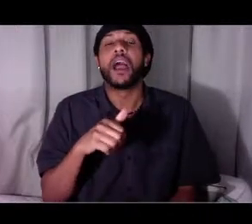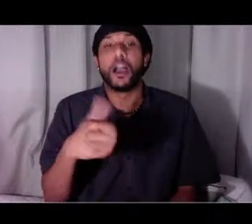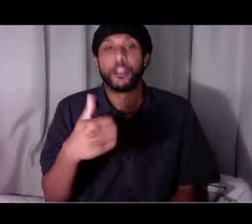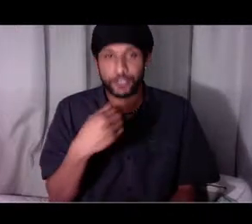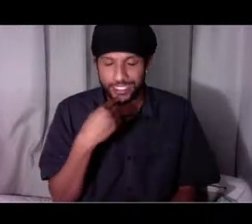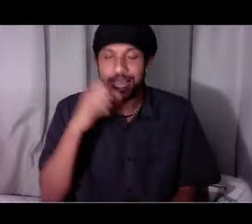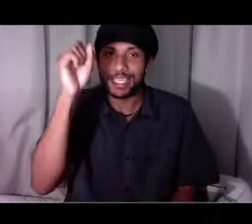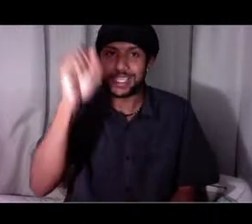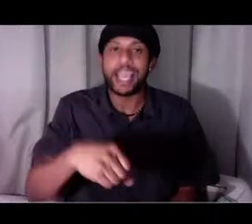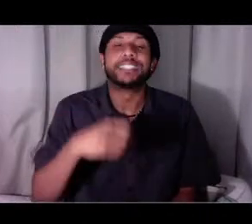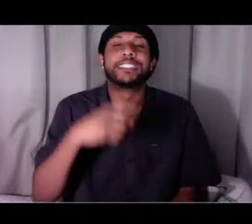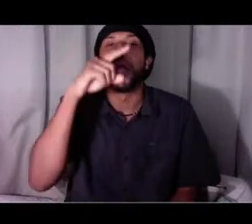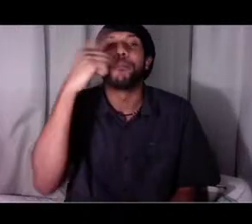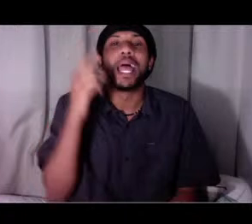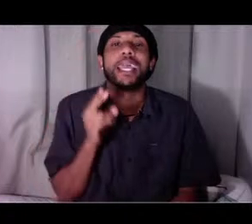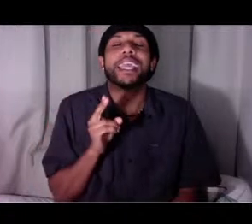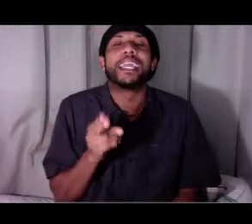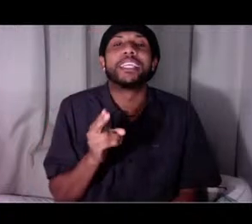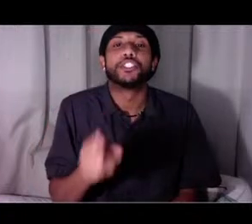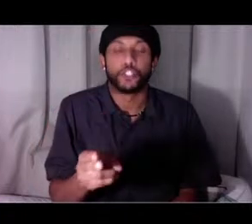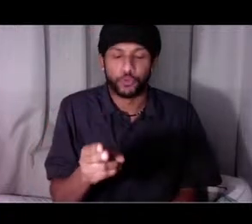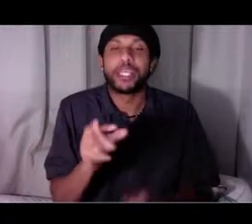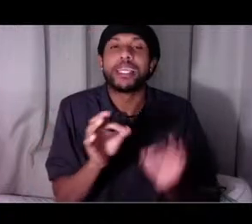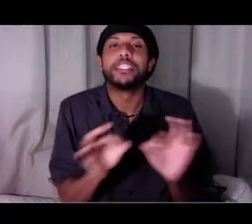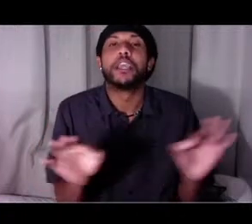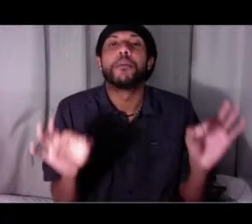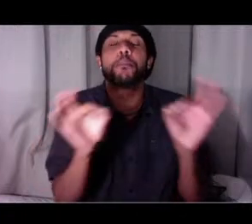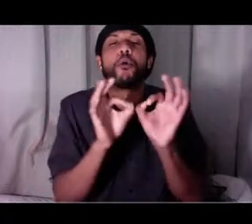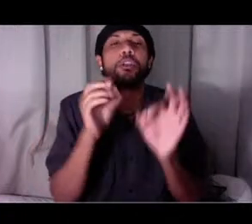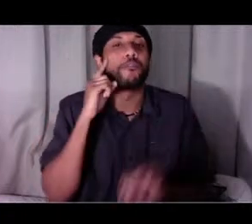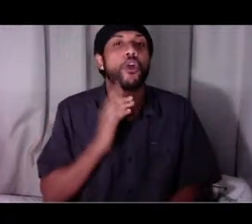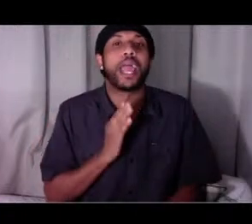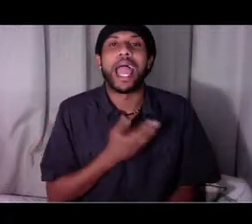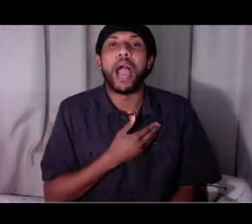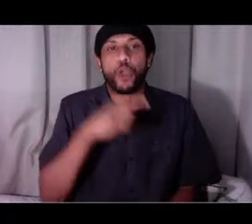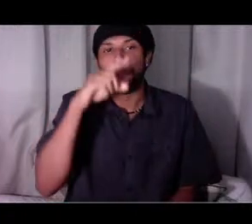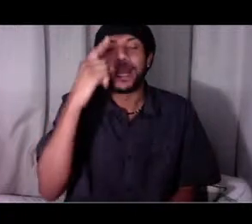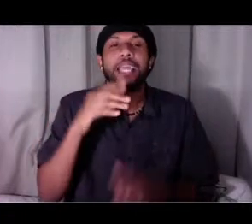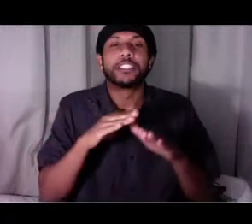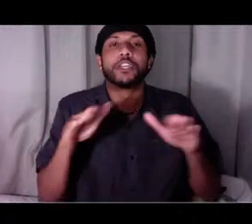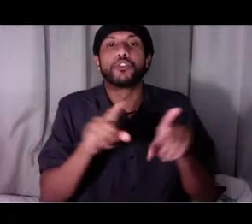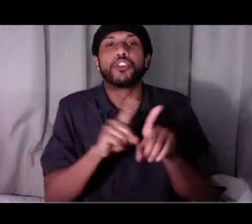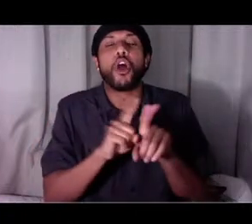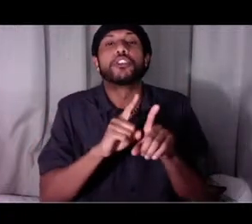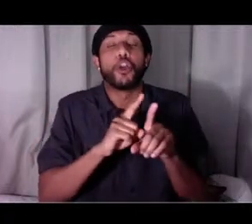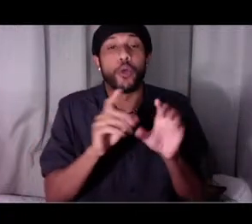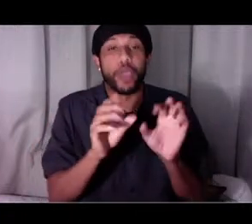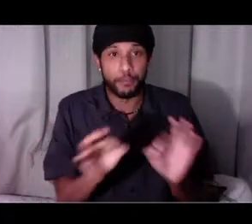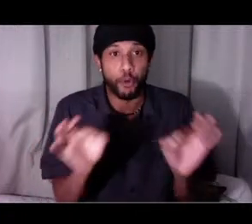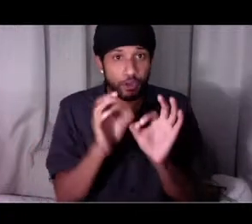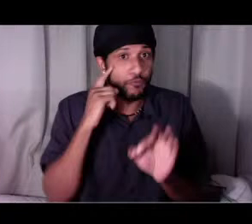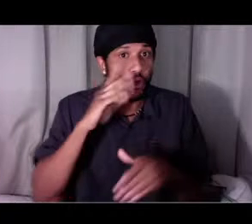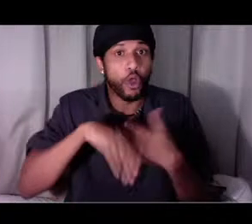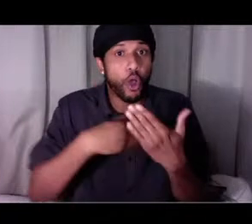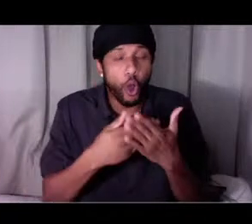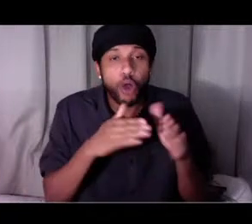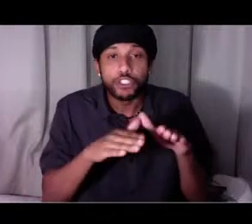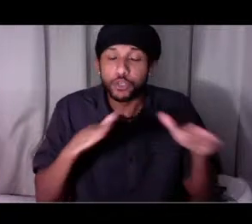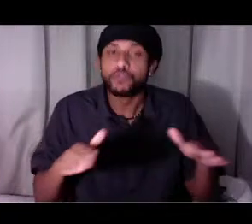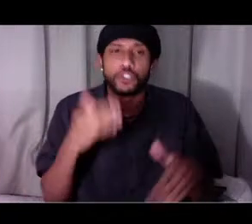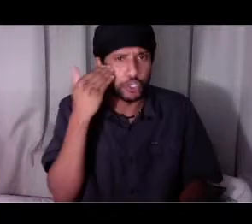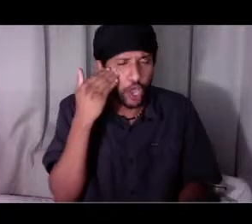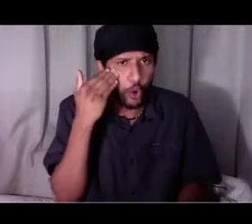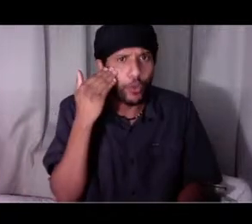yes black history Heritage week is important for our black children but it is also important for all children to know and to be aware of the real and